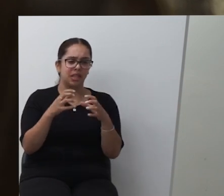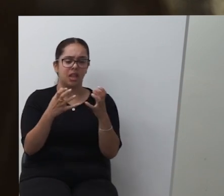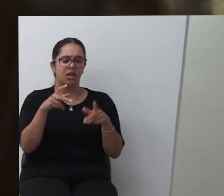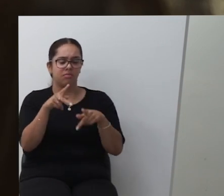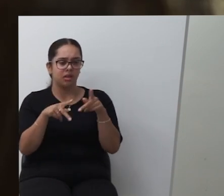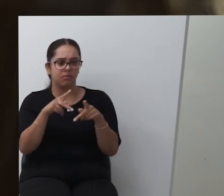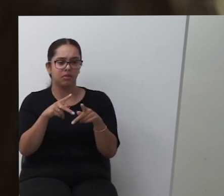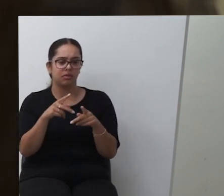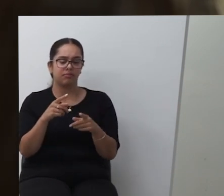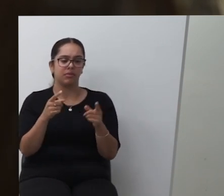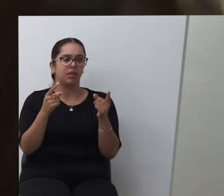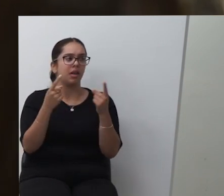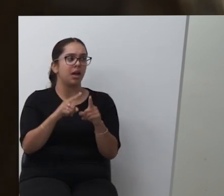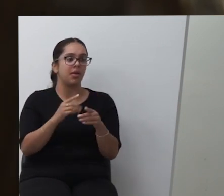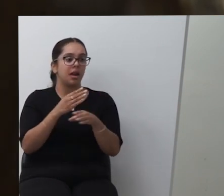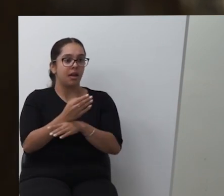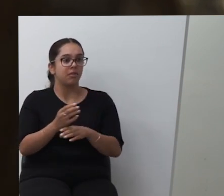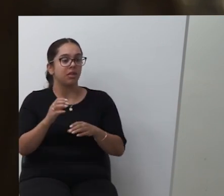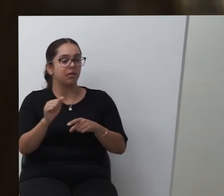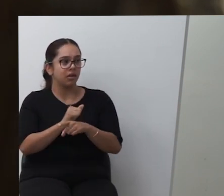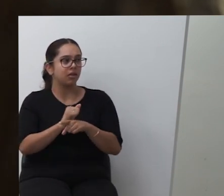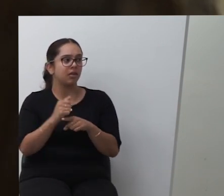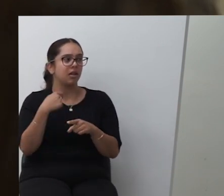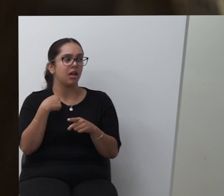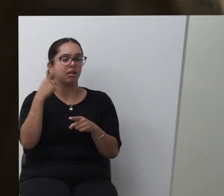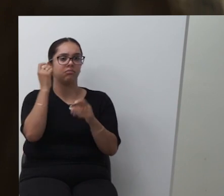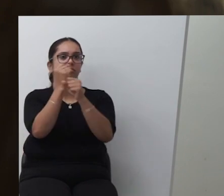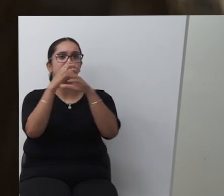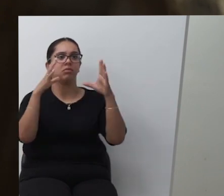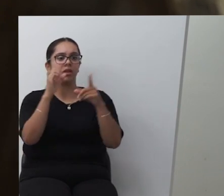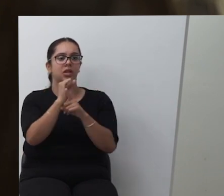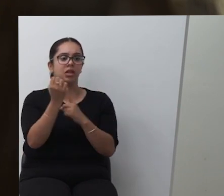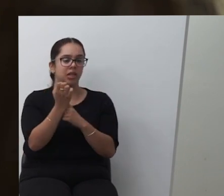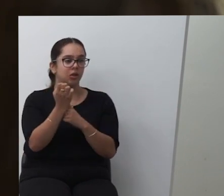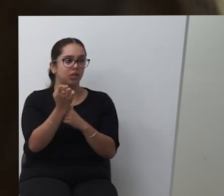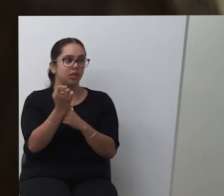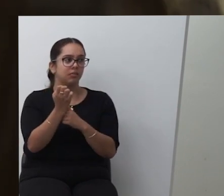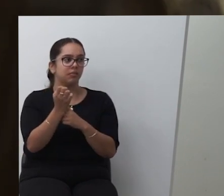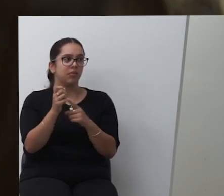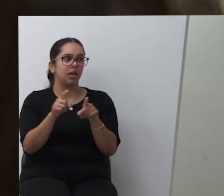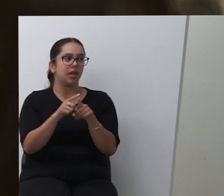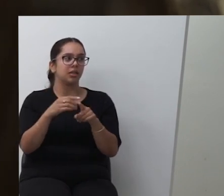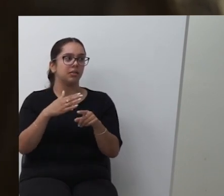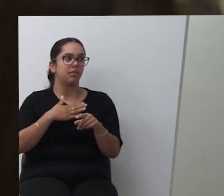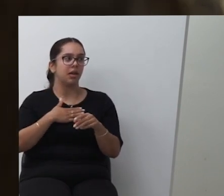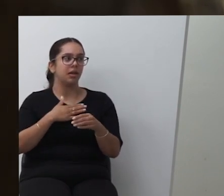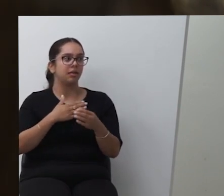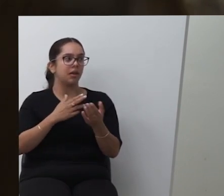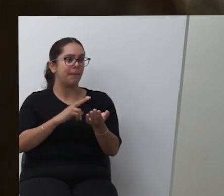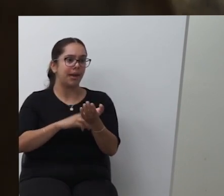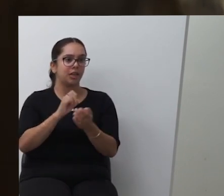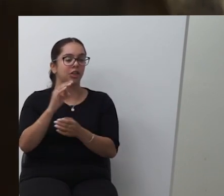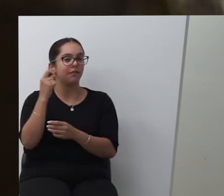think what ended up happening after this exercise was I kind of reimagined an ecosystem also as like my patterns of thinking, or like